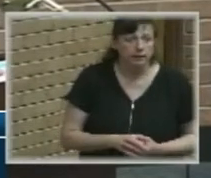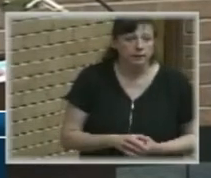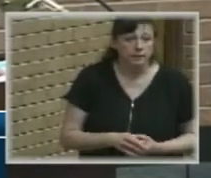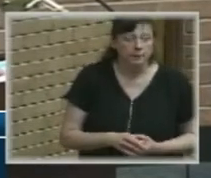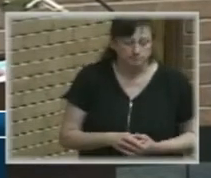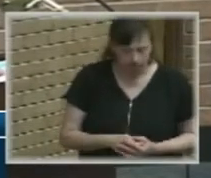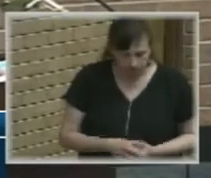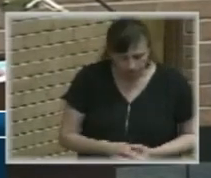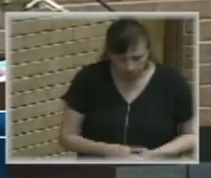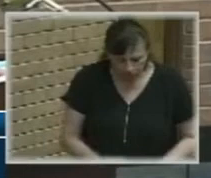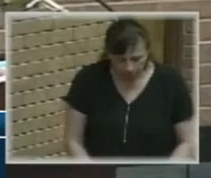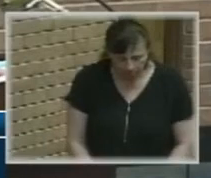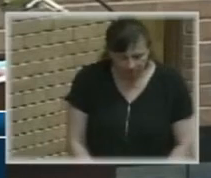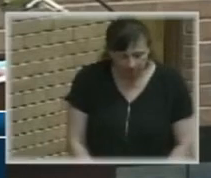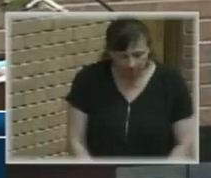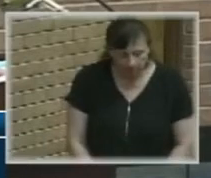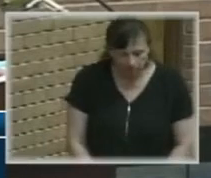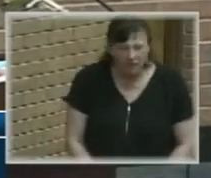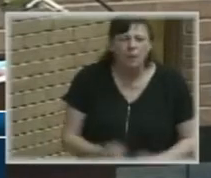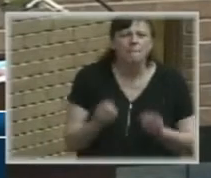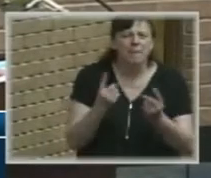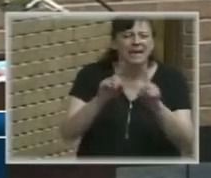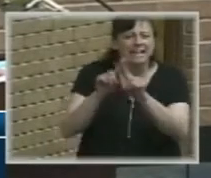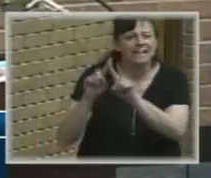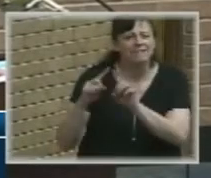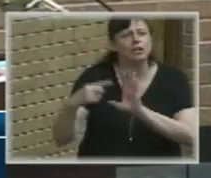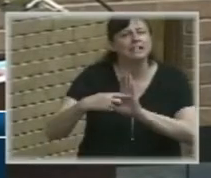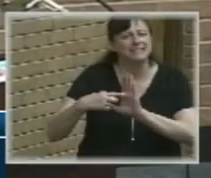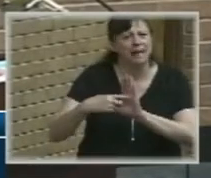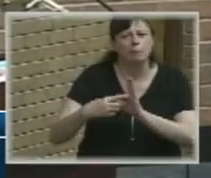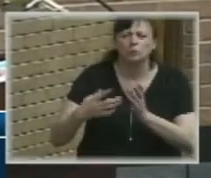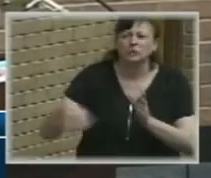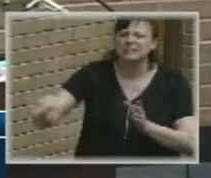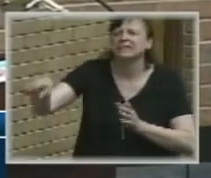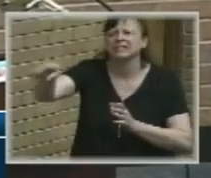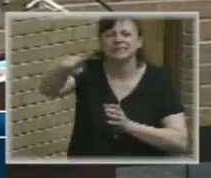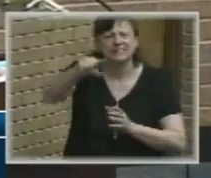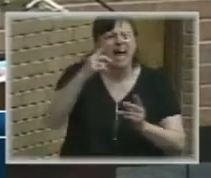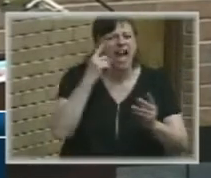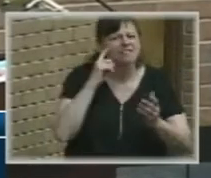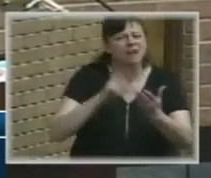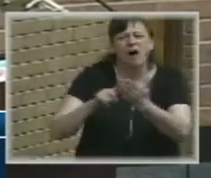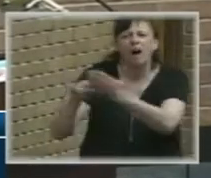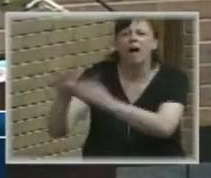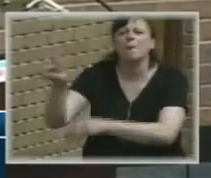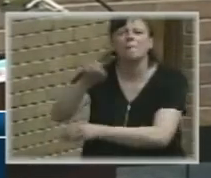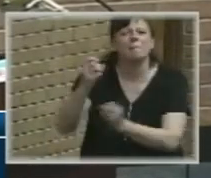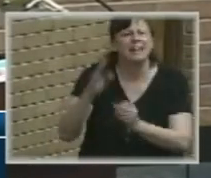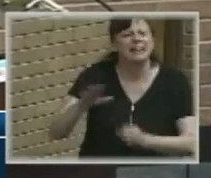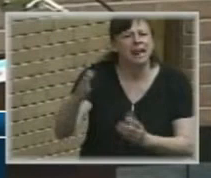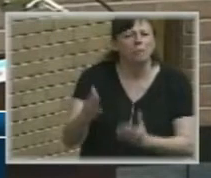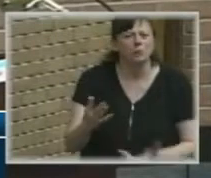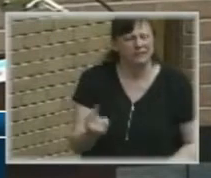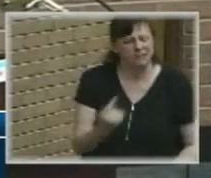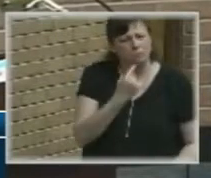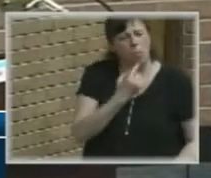other times. Multiple examples of very disappointed neighbors, and boy, did I get an earful with this petition.